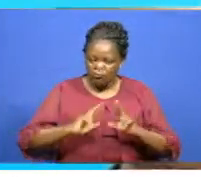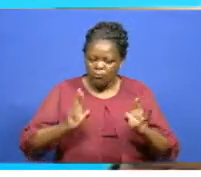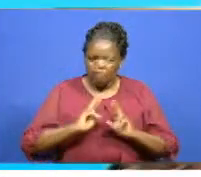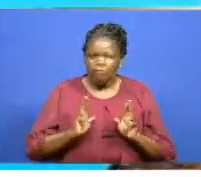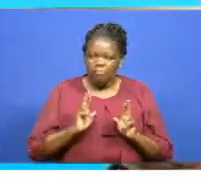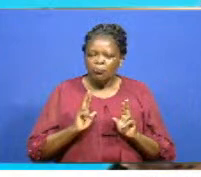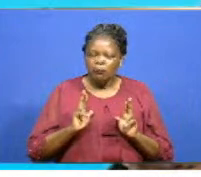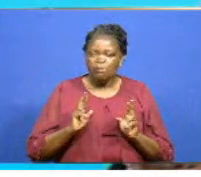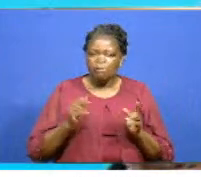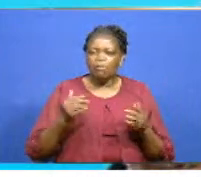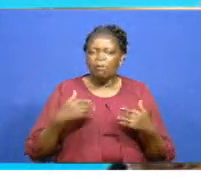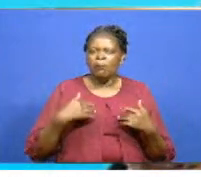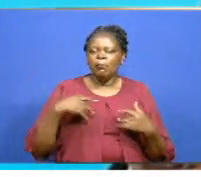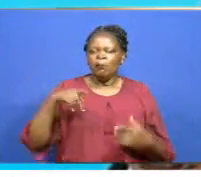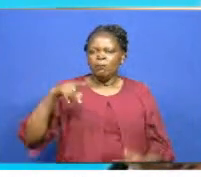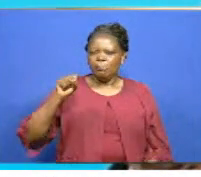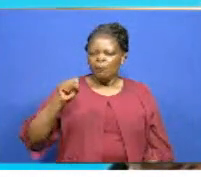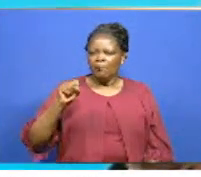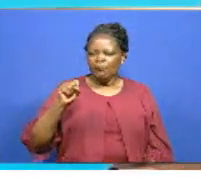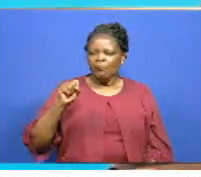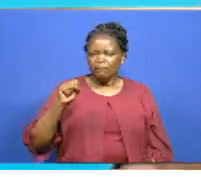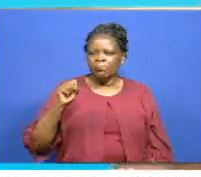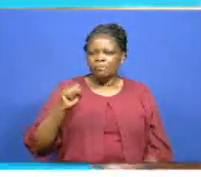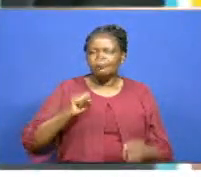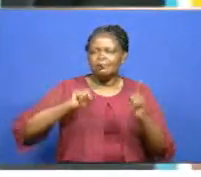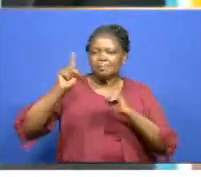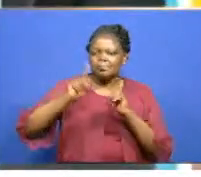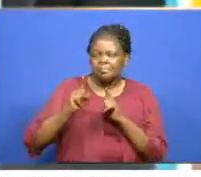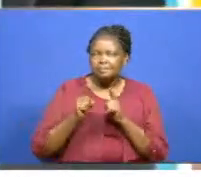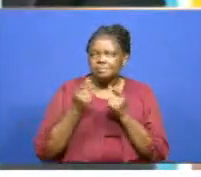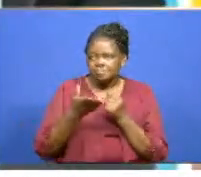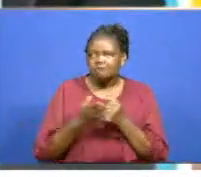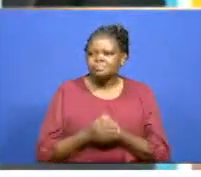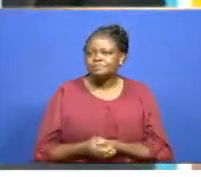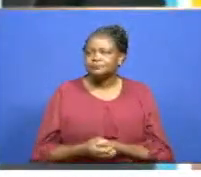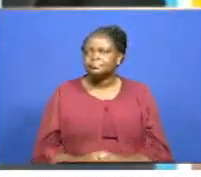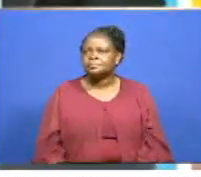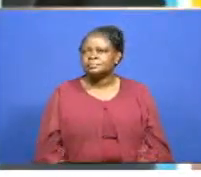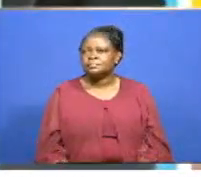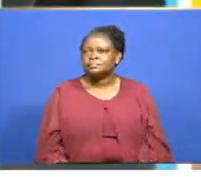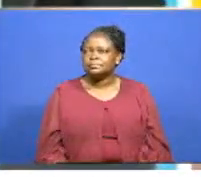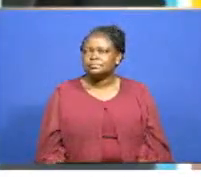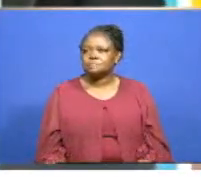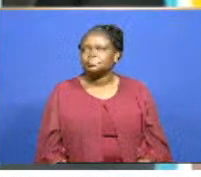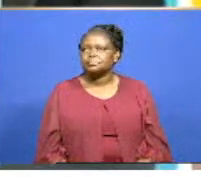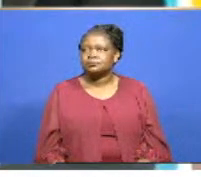PS Tourism, Safina Kwekwe. Mwadiga, over to you.